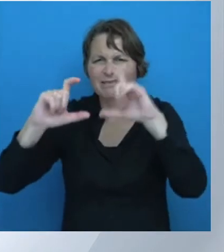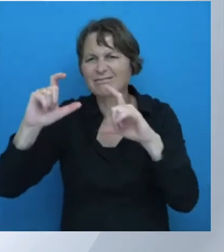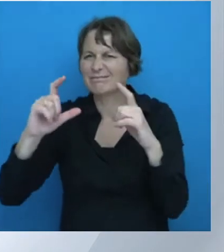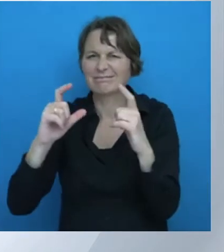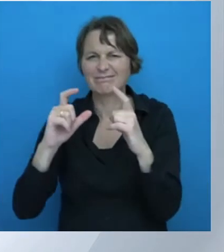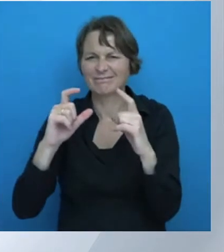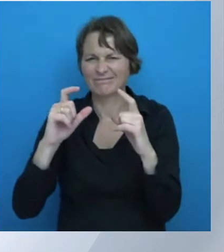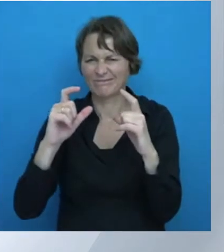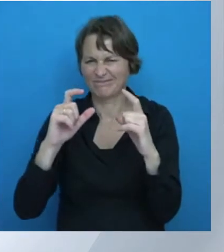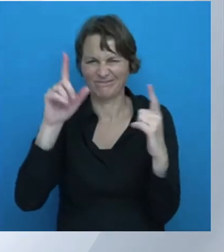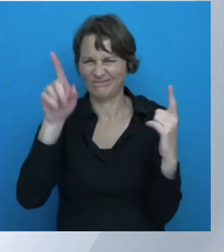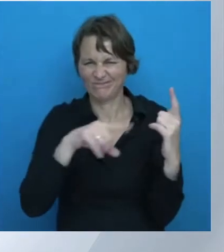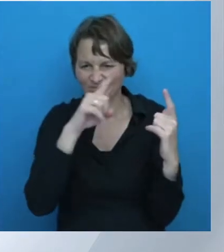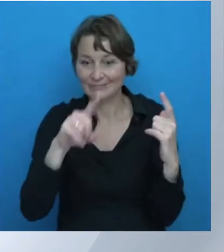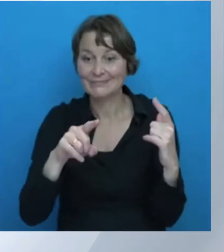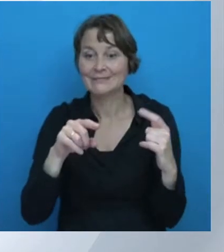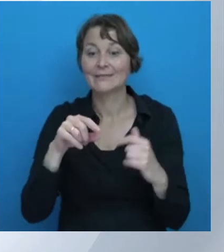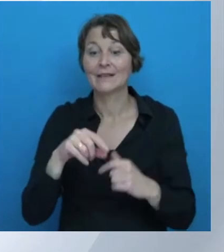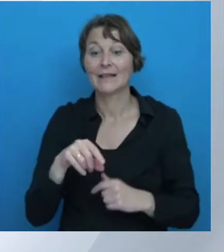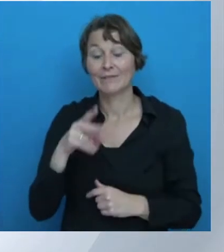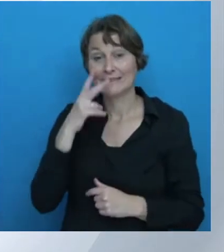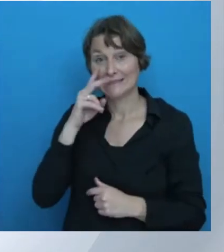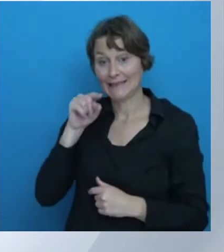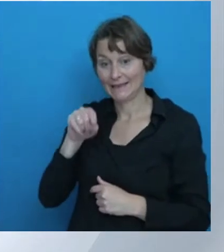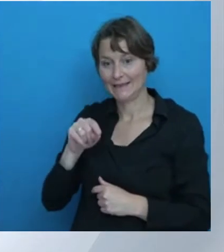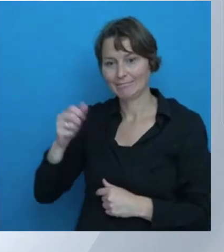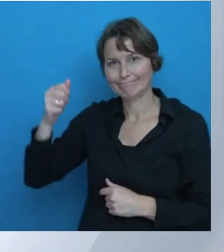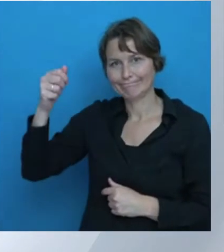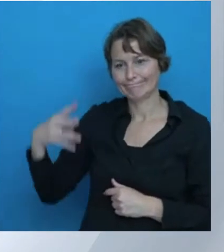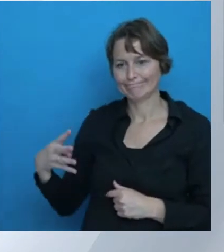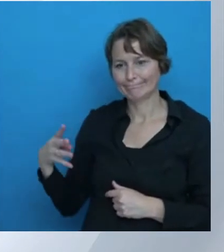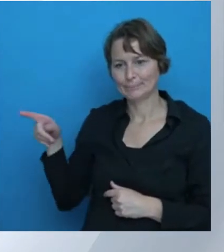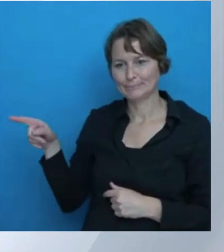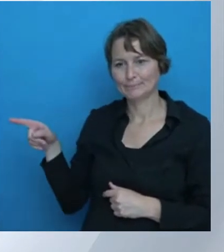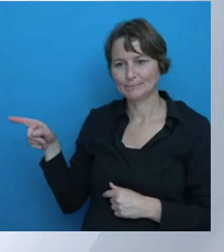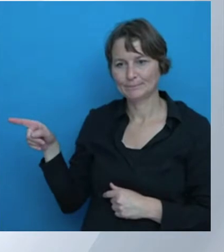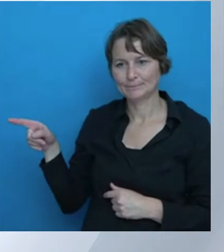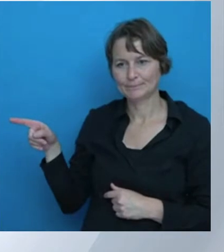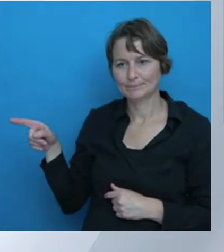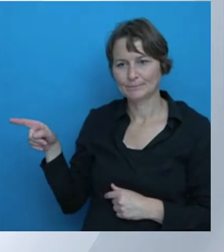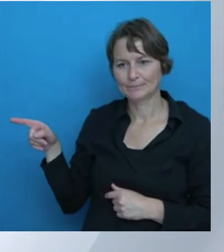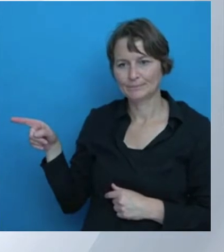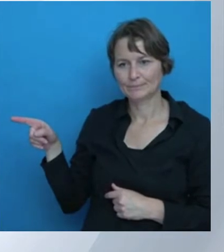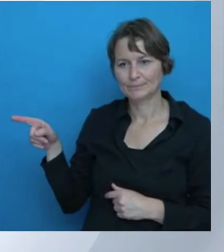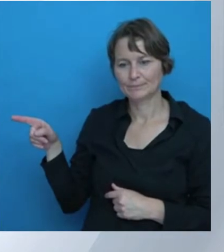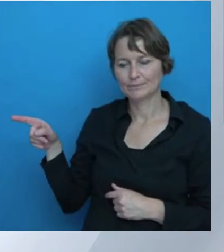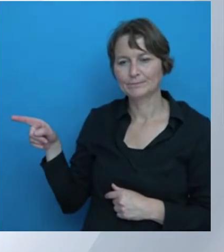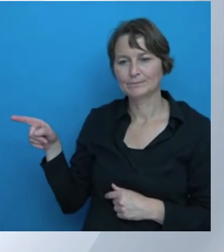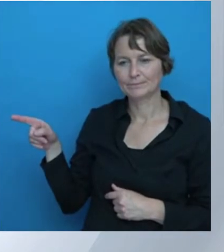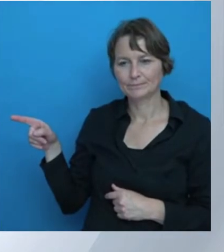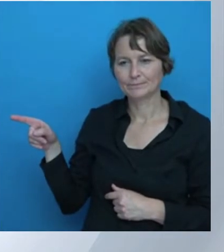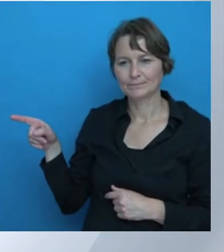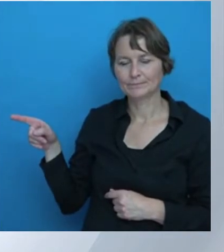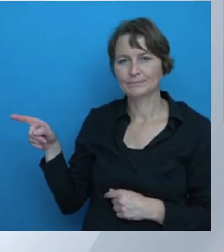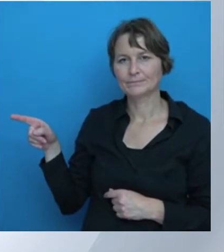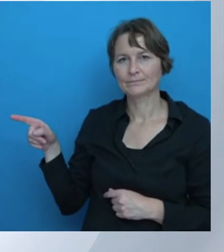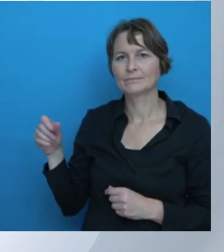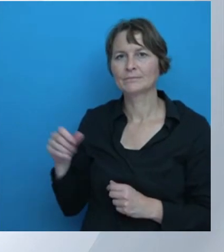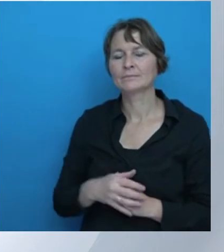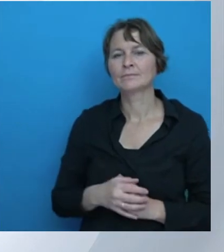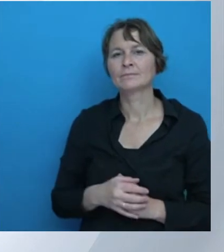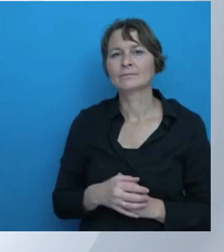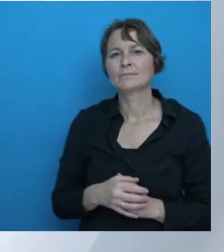go inspect, you can see here, what they've done is instead of actually creating a